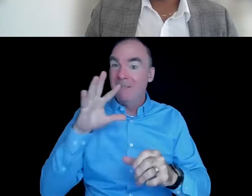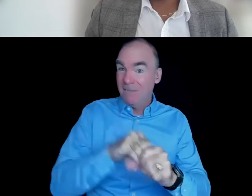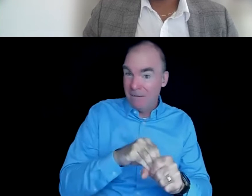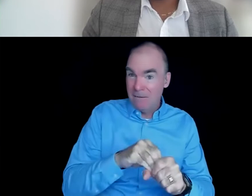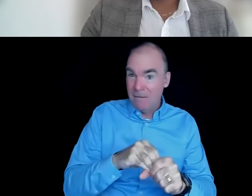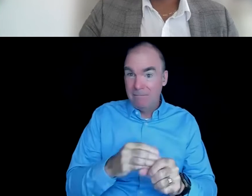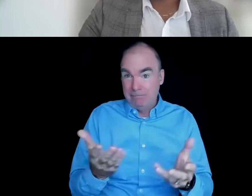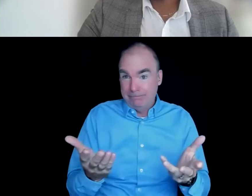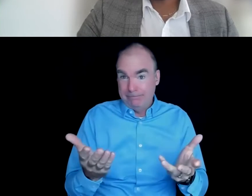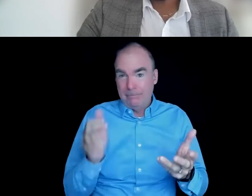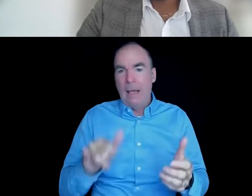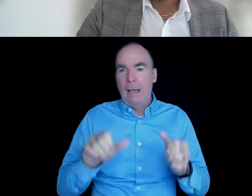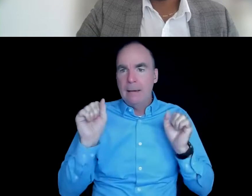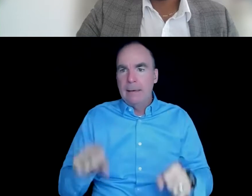considered.